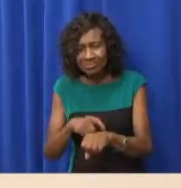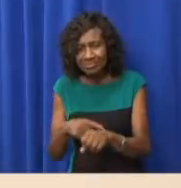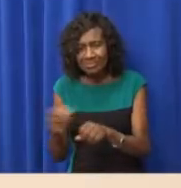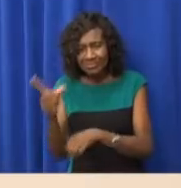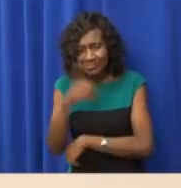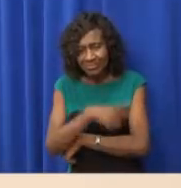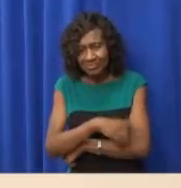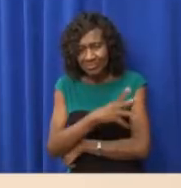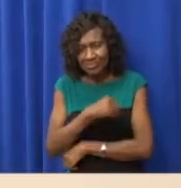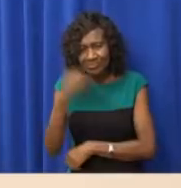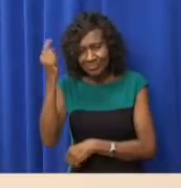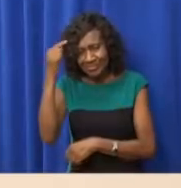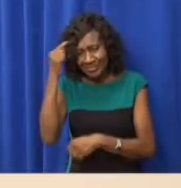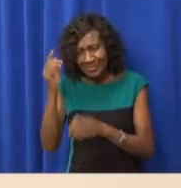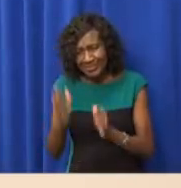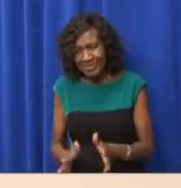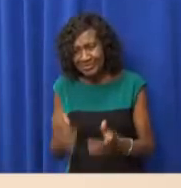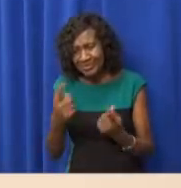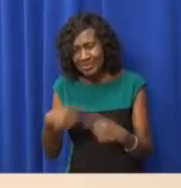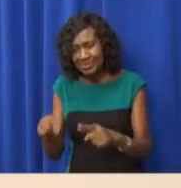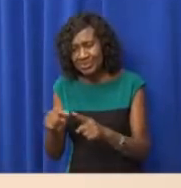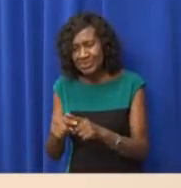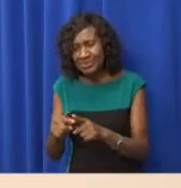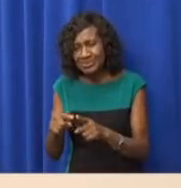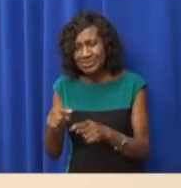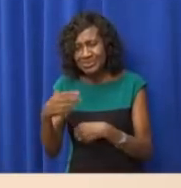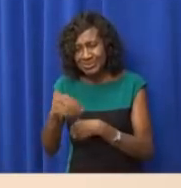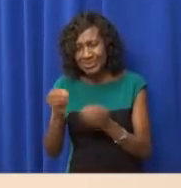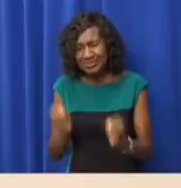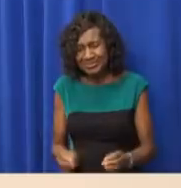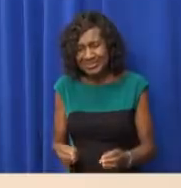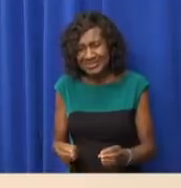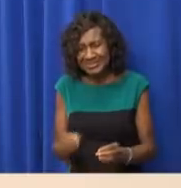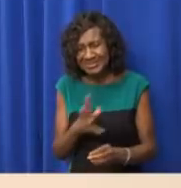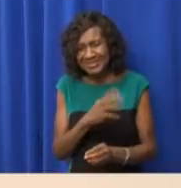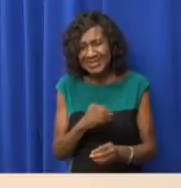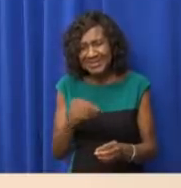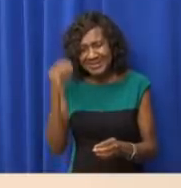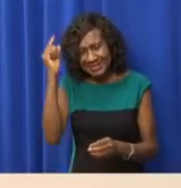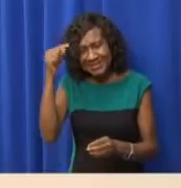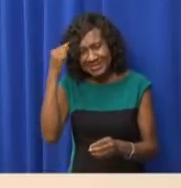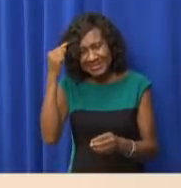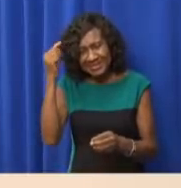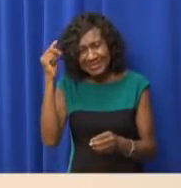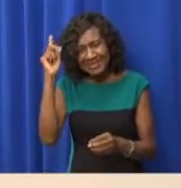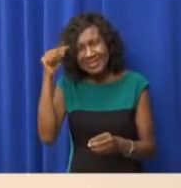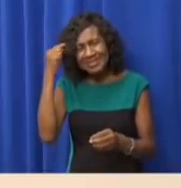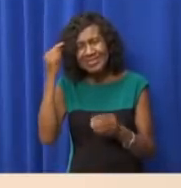the governor summons me to his office and gives me my marching orders, and